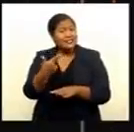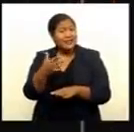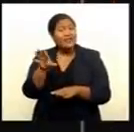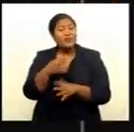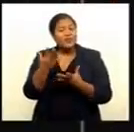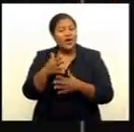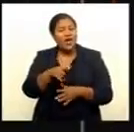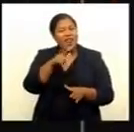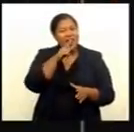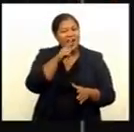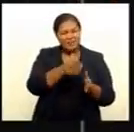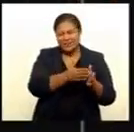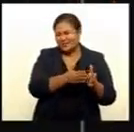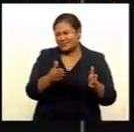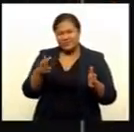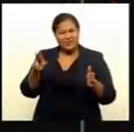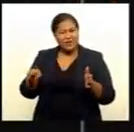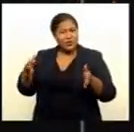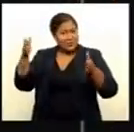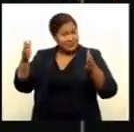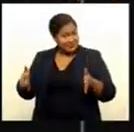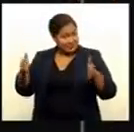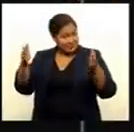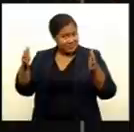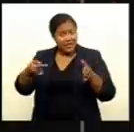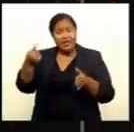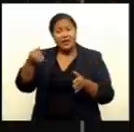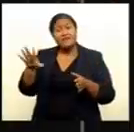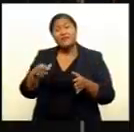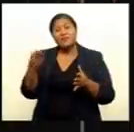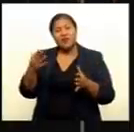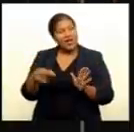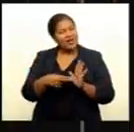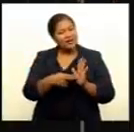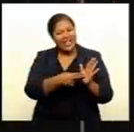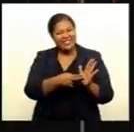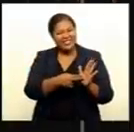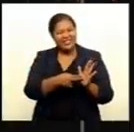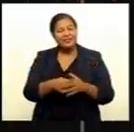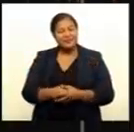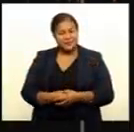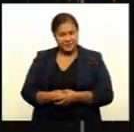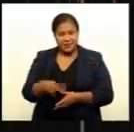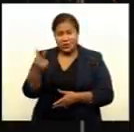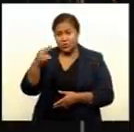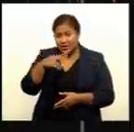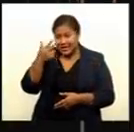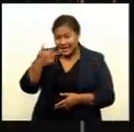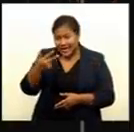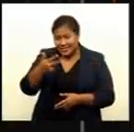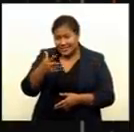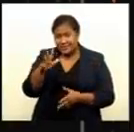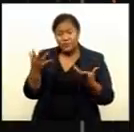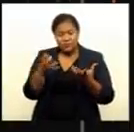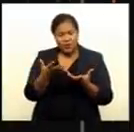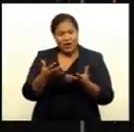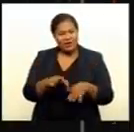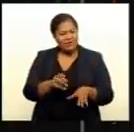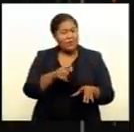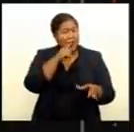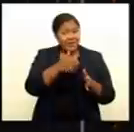Lami Nosori containment zone and 11 are from Tramline Nadi. 218 of the cases in